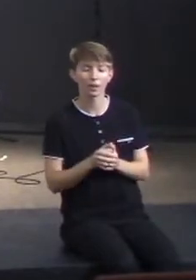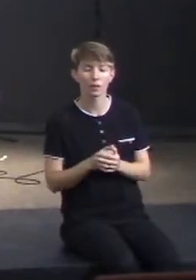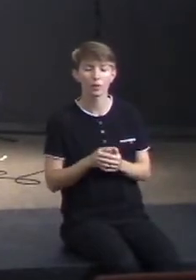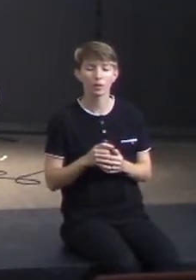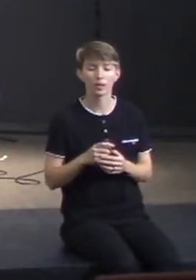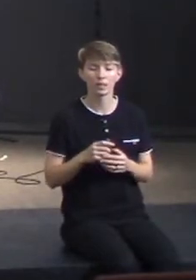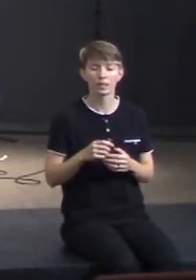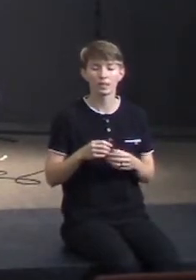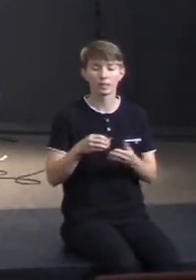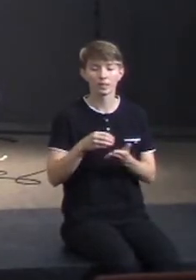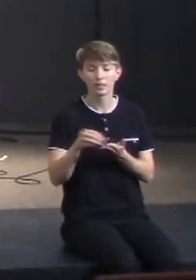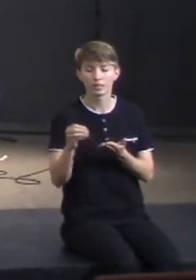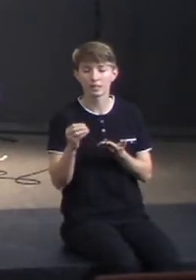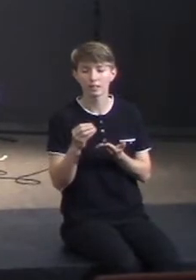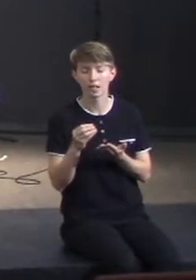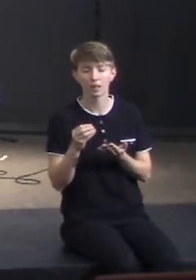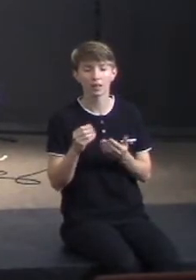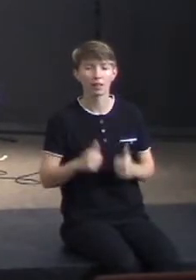can I buy a home?